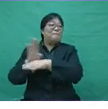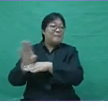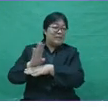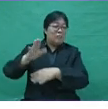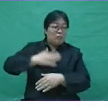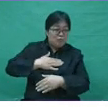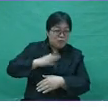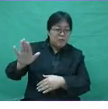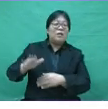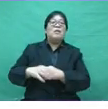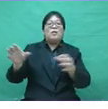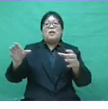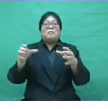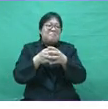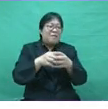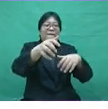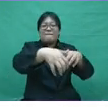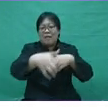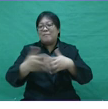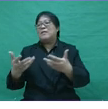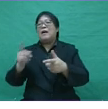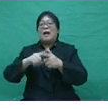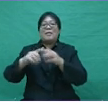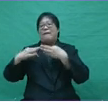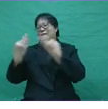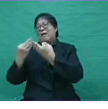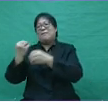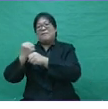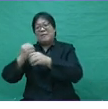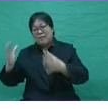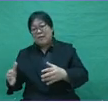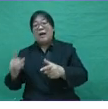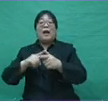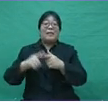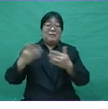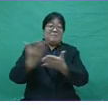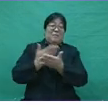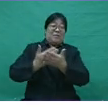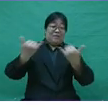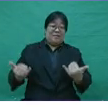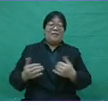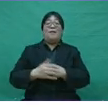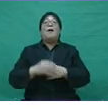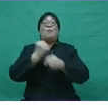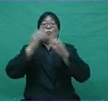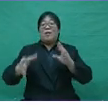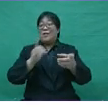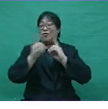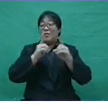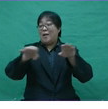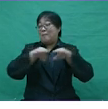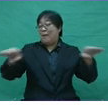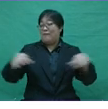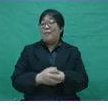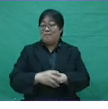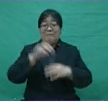to small-scale farmers or contributing family workers, and more recently, workers on digital platform. Last but